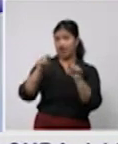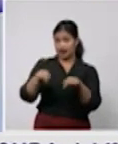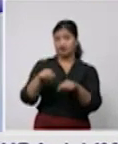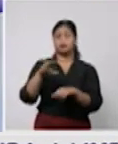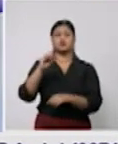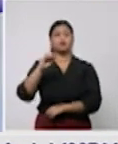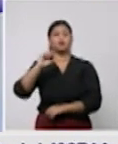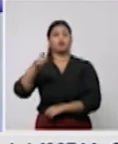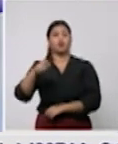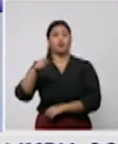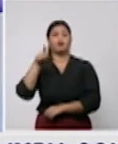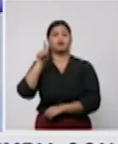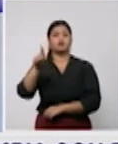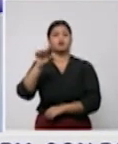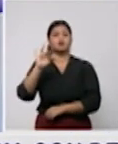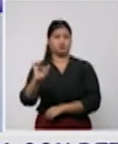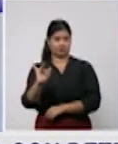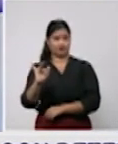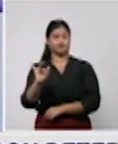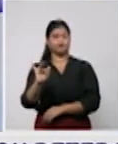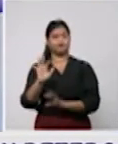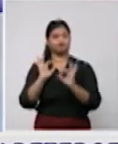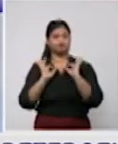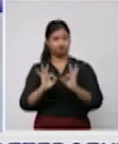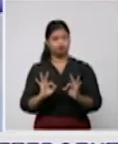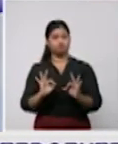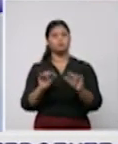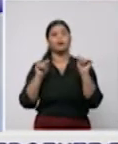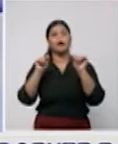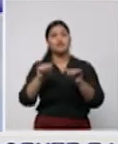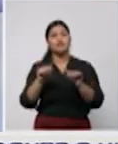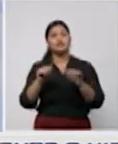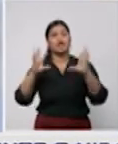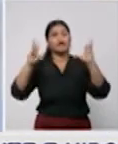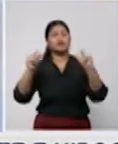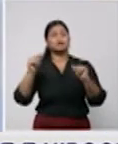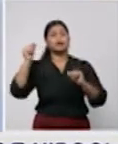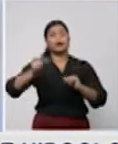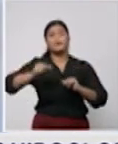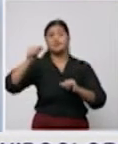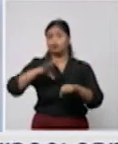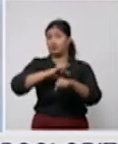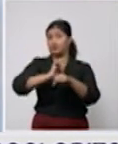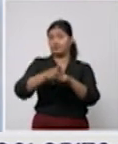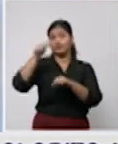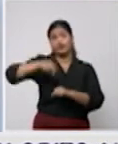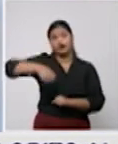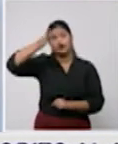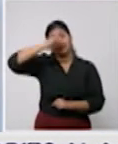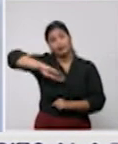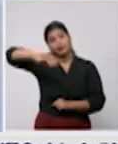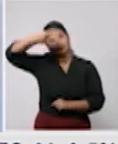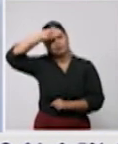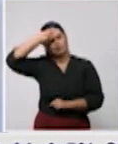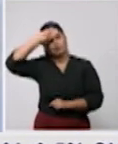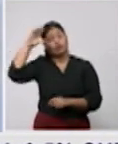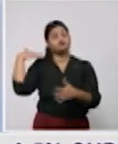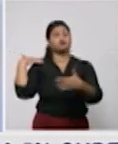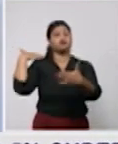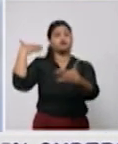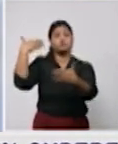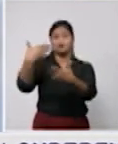days, the province's rate remains at 0.17. This means that Cuba registers a rate of